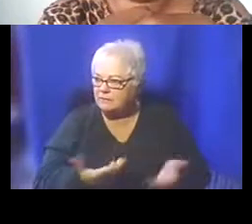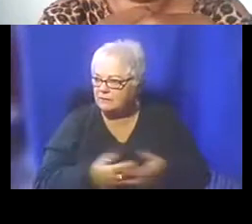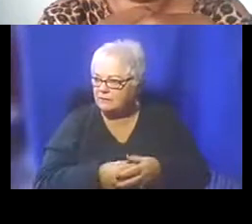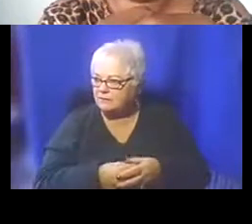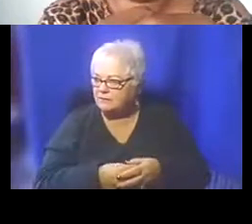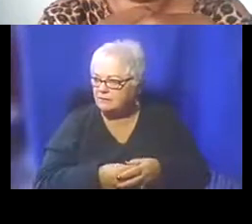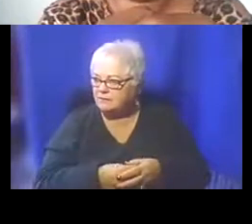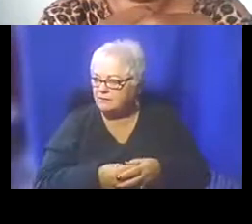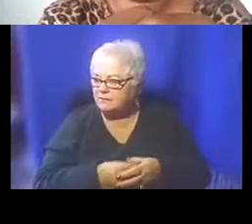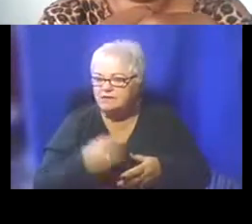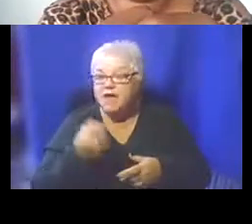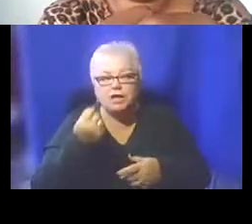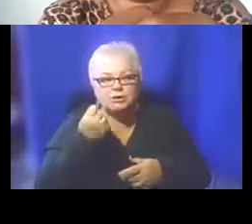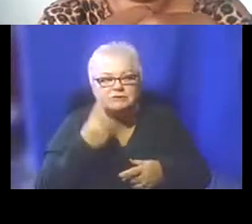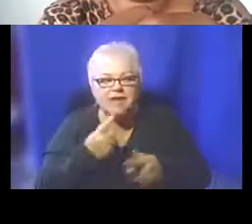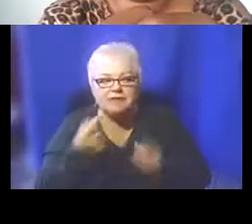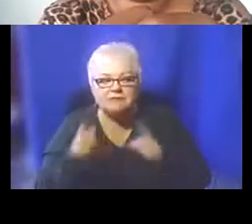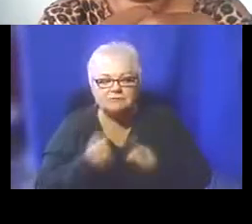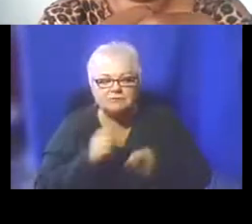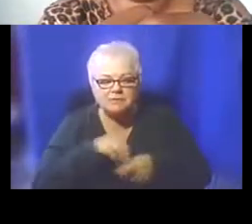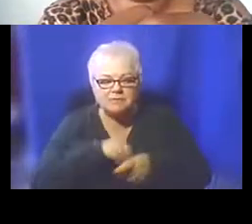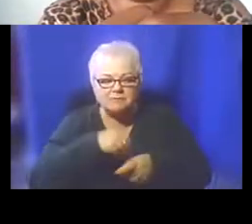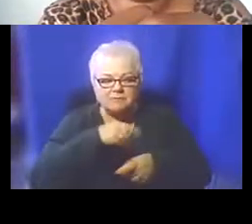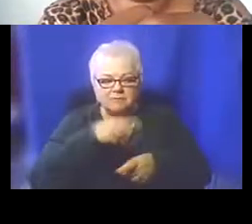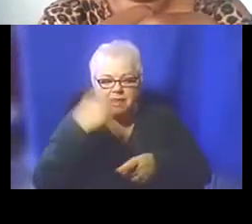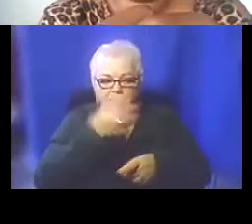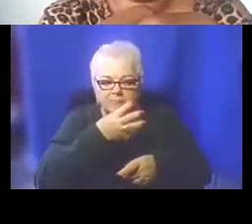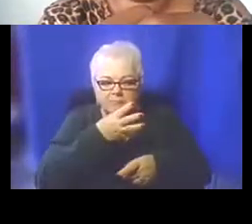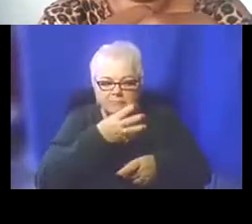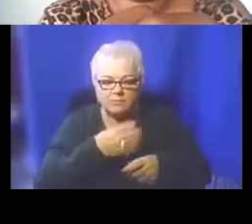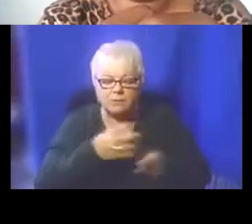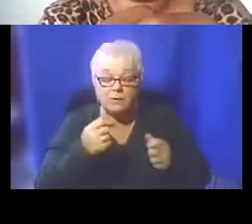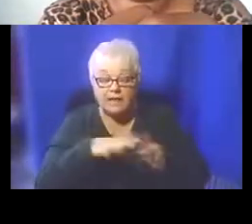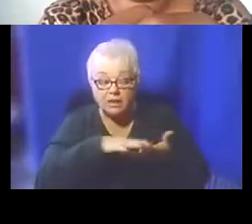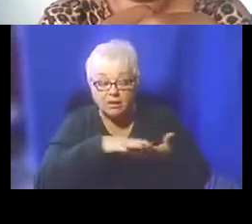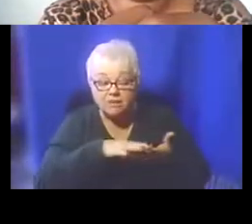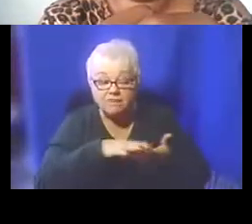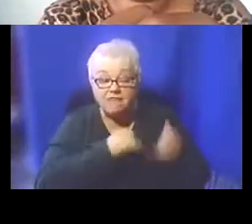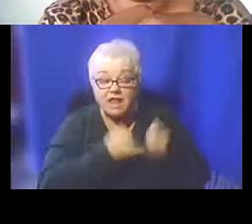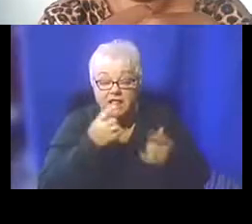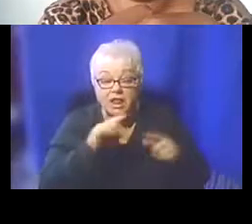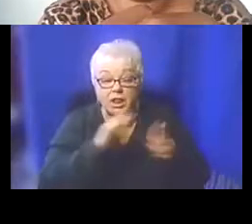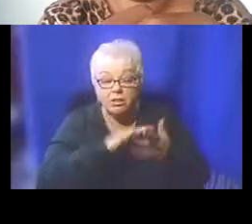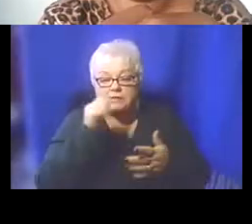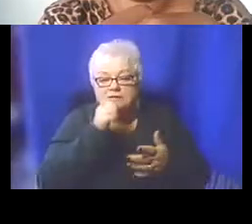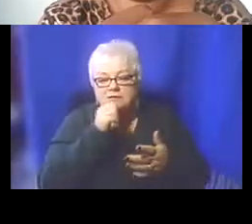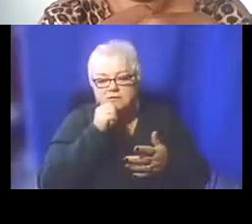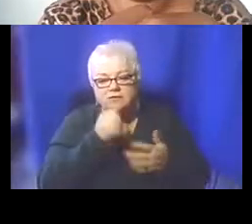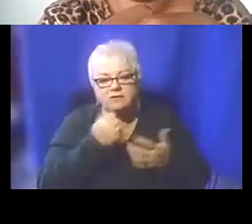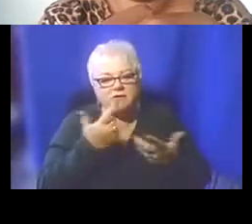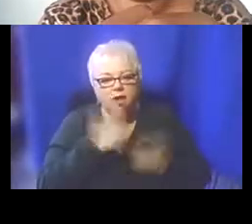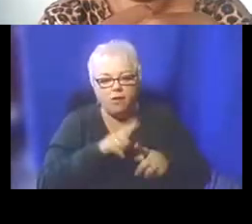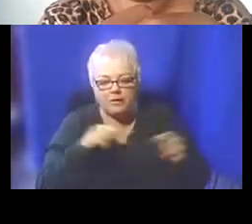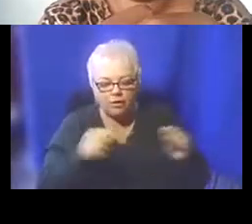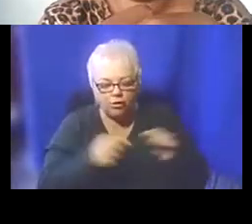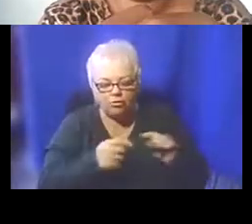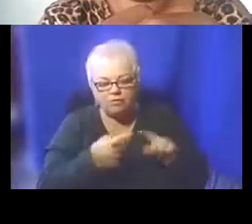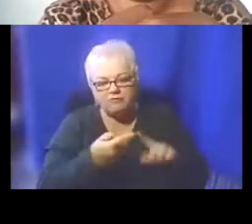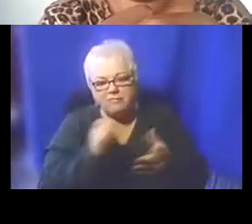doesn't understand the secret yet. And by the time he learns the secret, he will have already been injured by